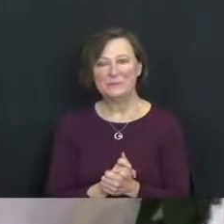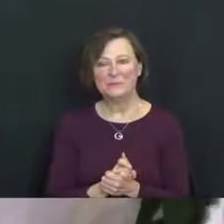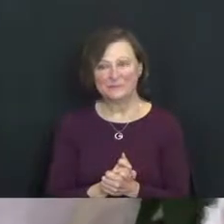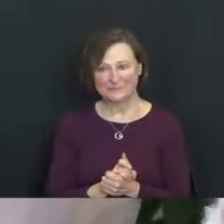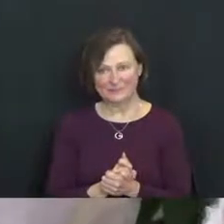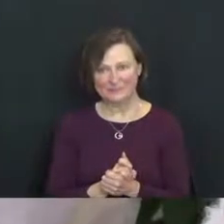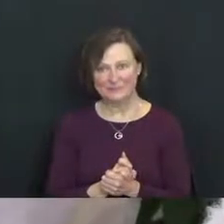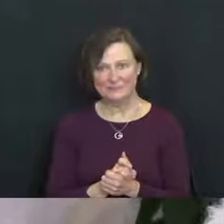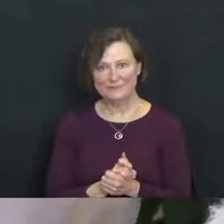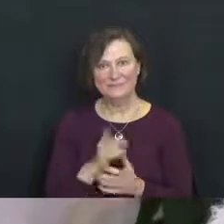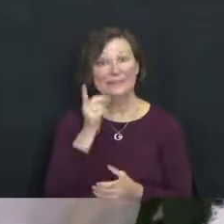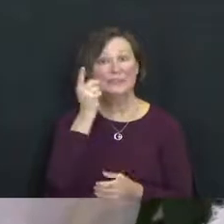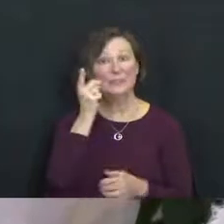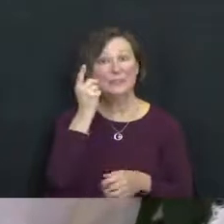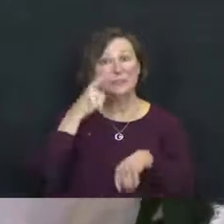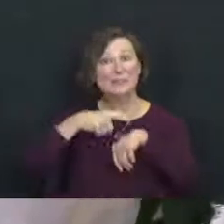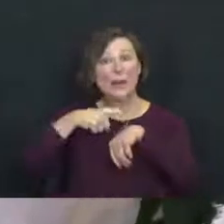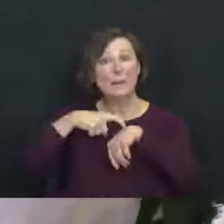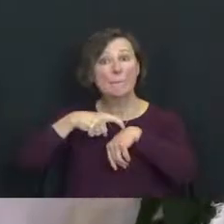It's dinner time.